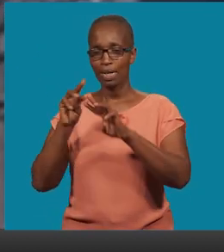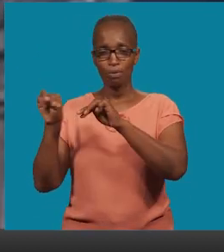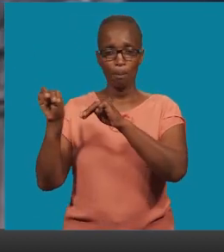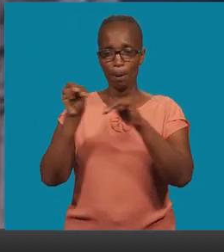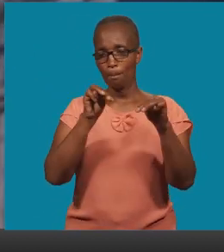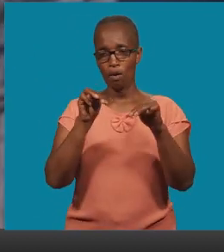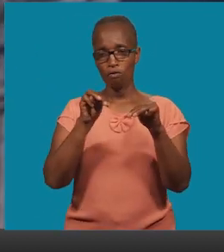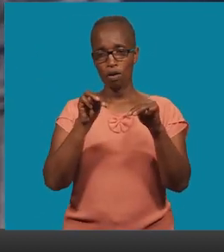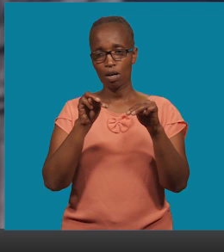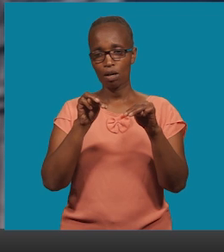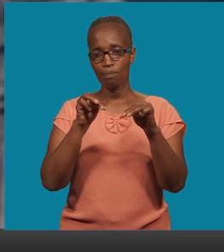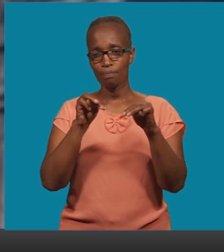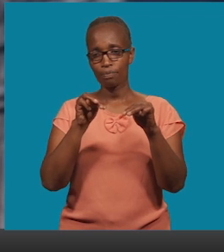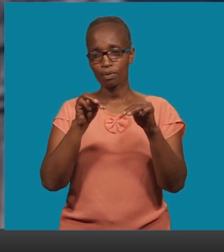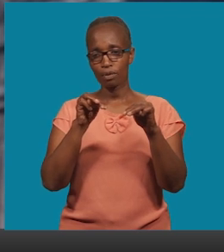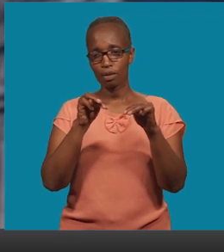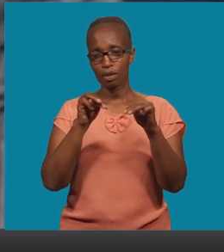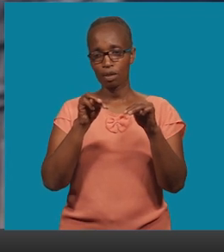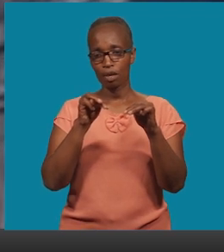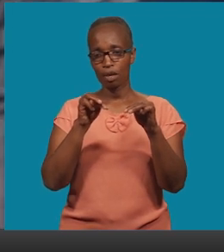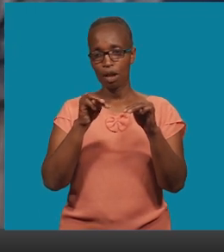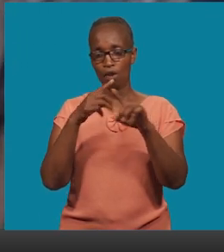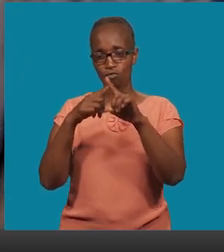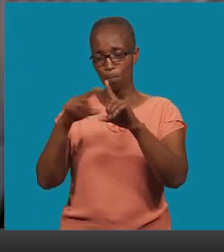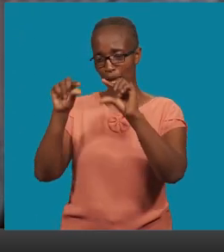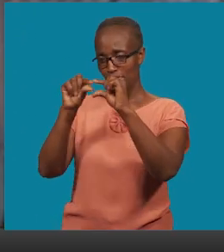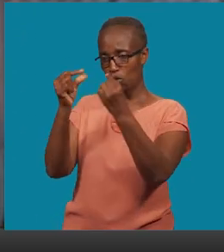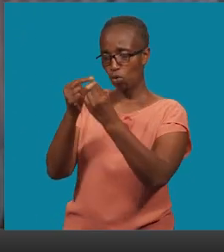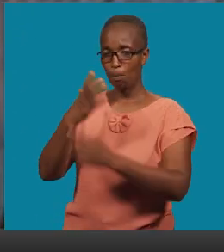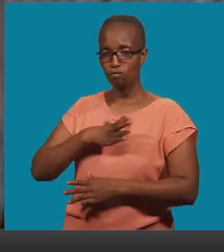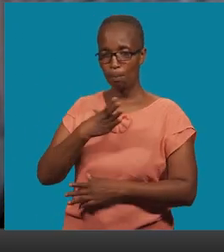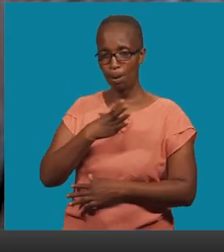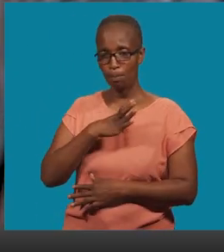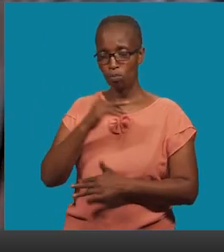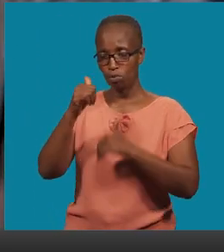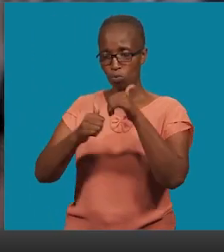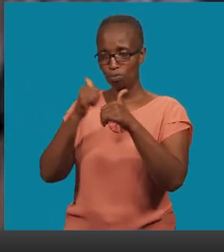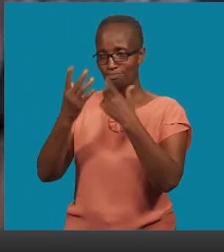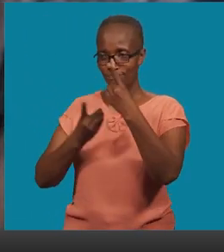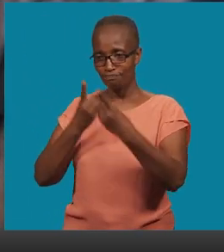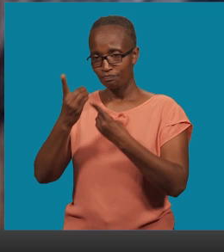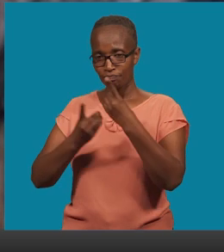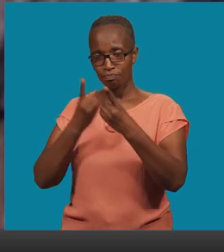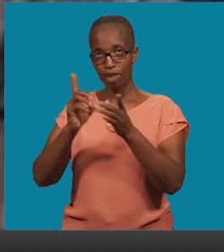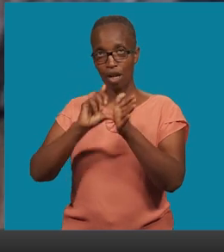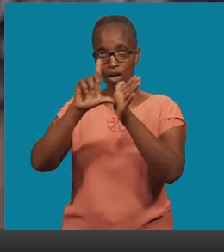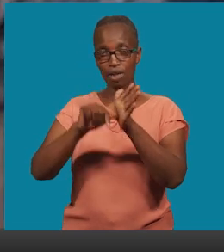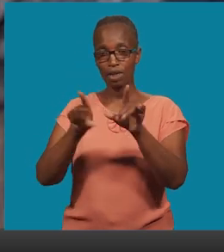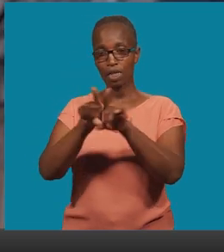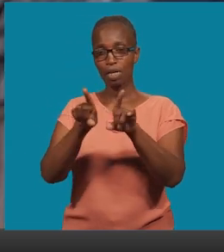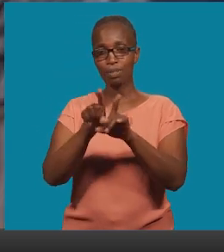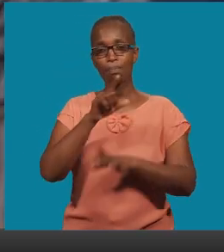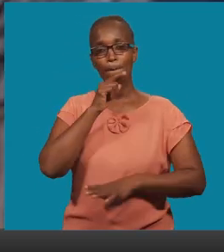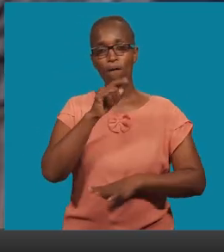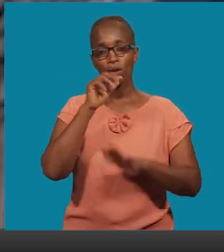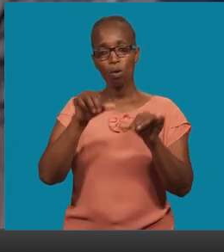therefore they must be handled with lots of care. Mr. Speaker, I am aware